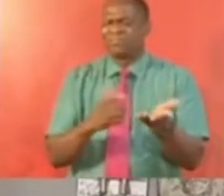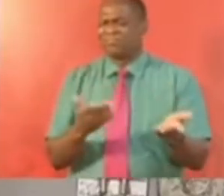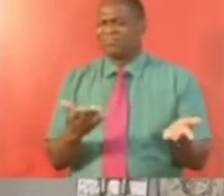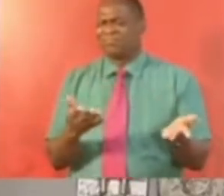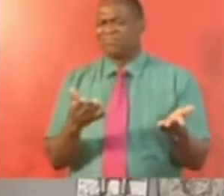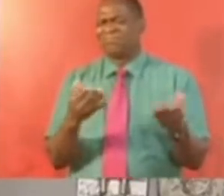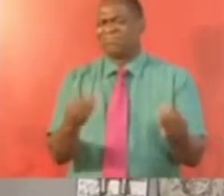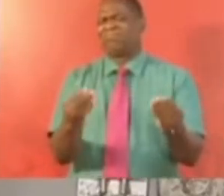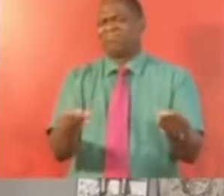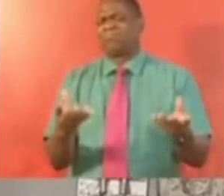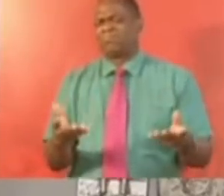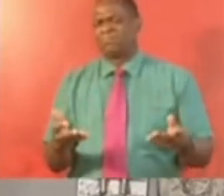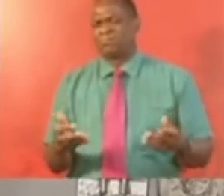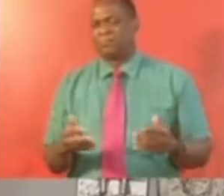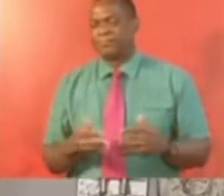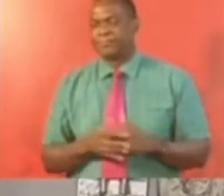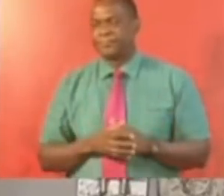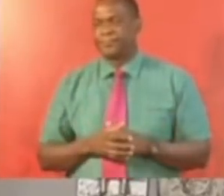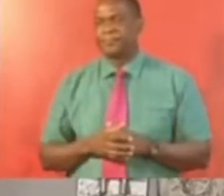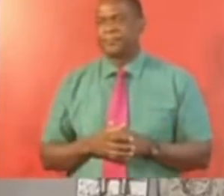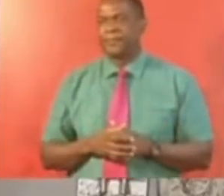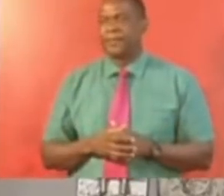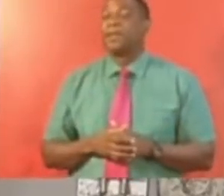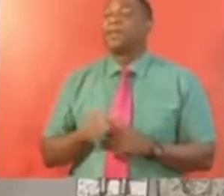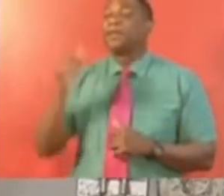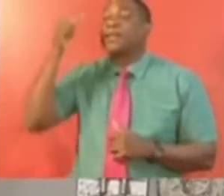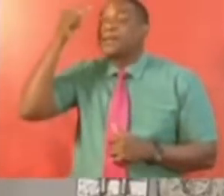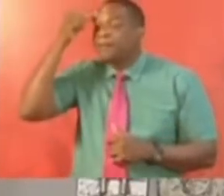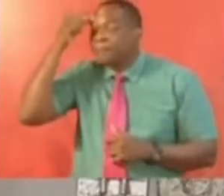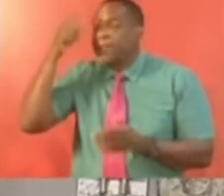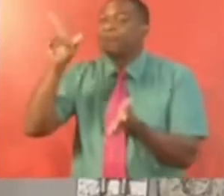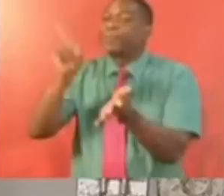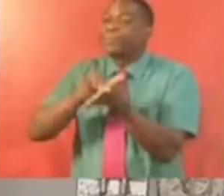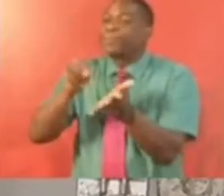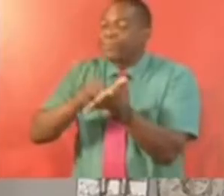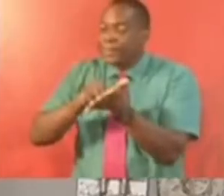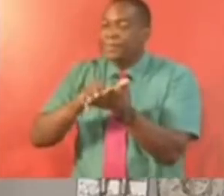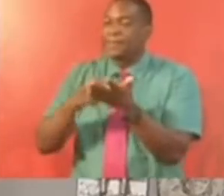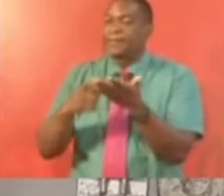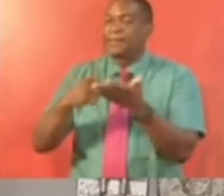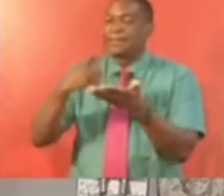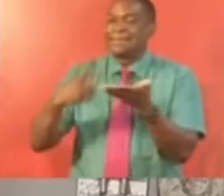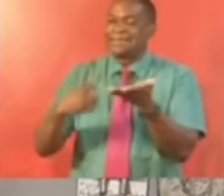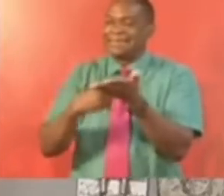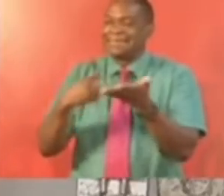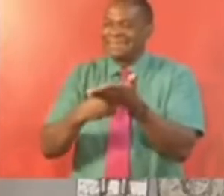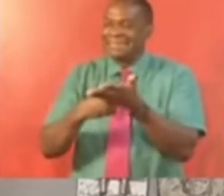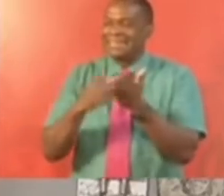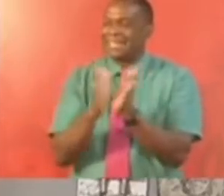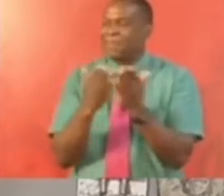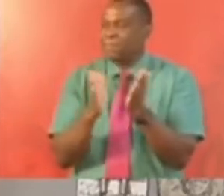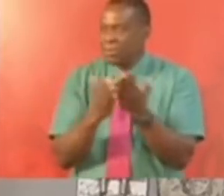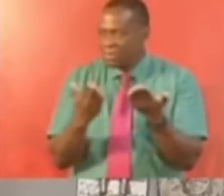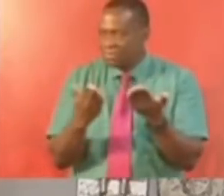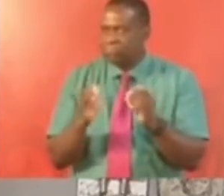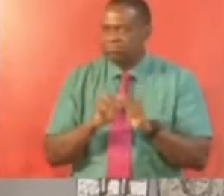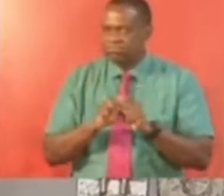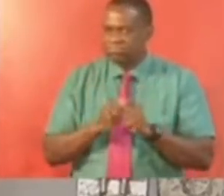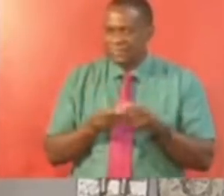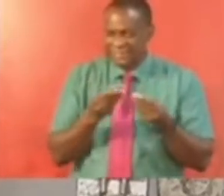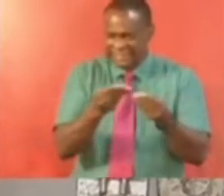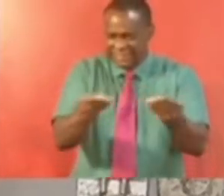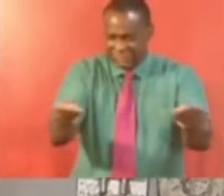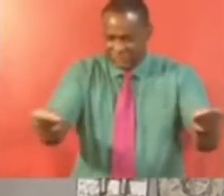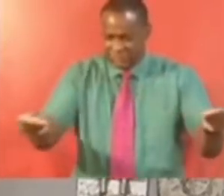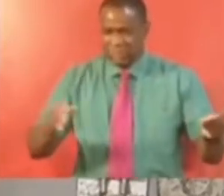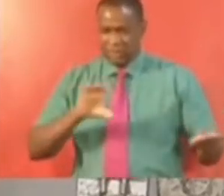were printed, as they always are, by the government printry, and they're now in circulation and distribution for the Trinidad and Tobago Police Service,